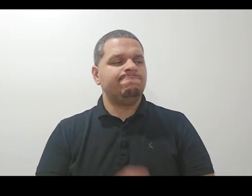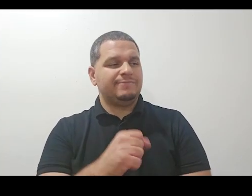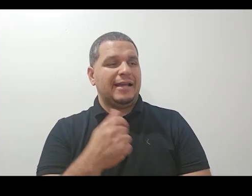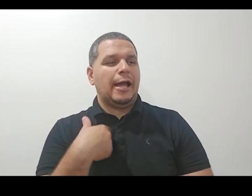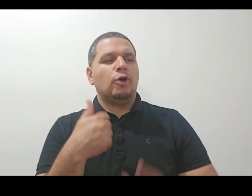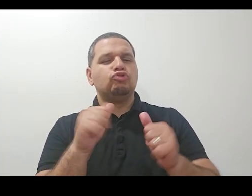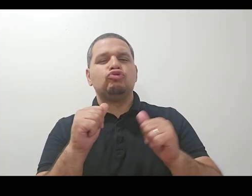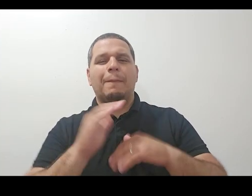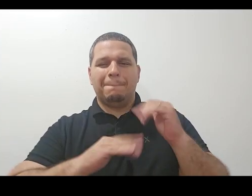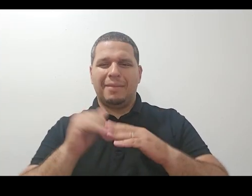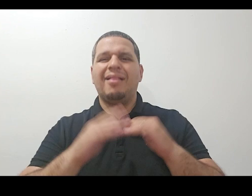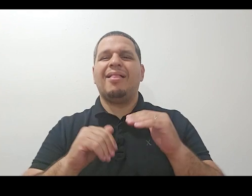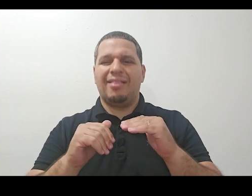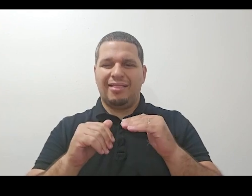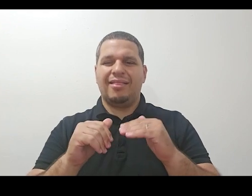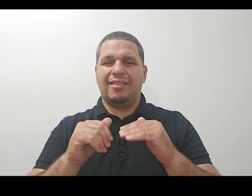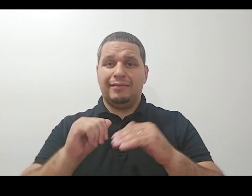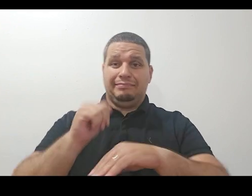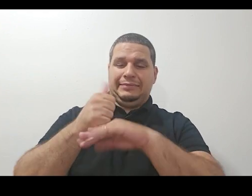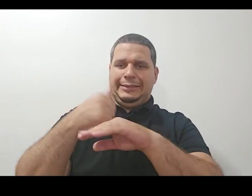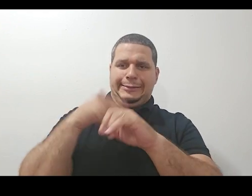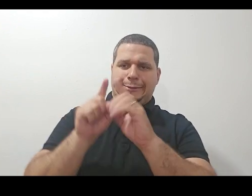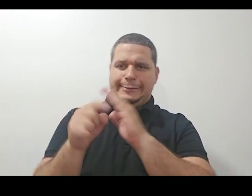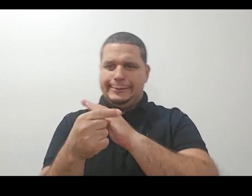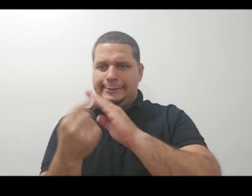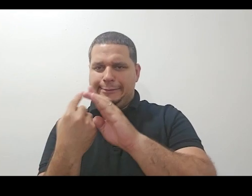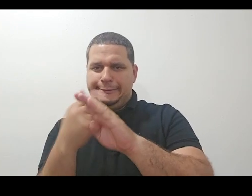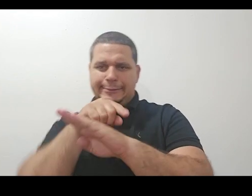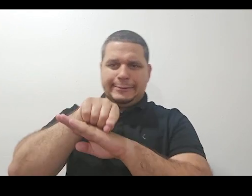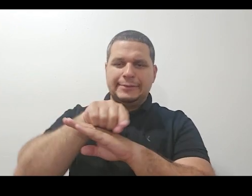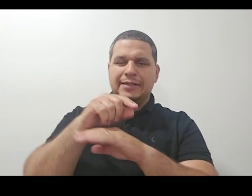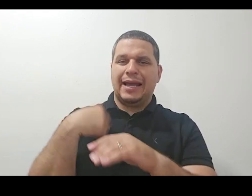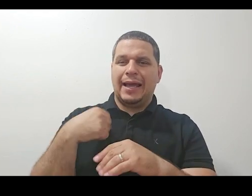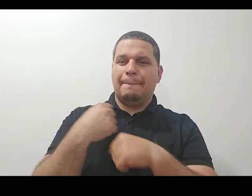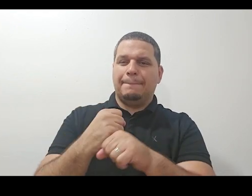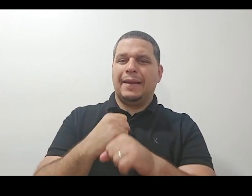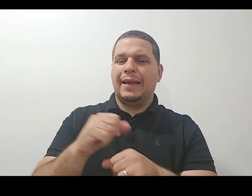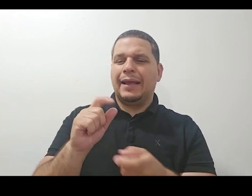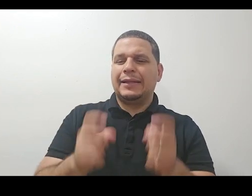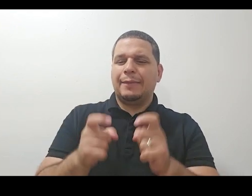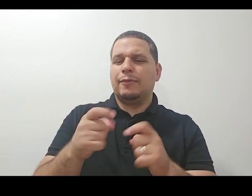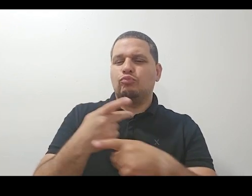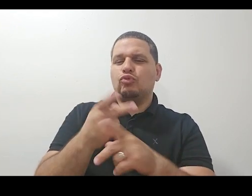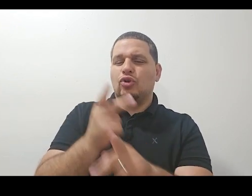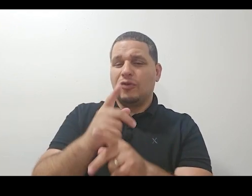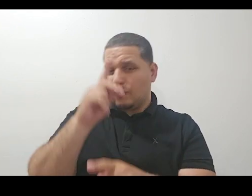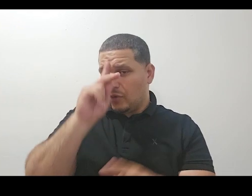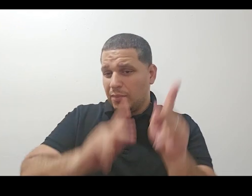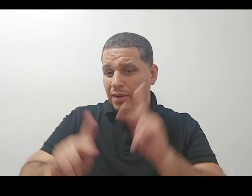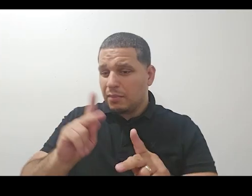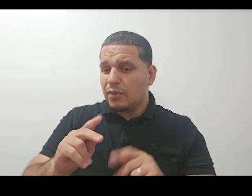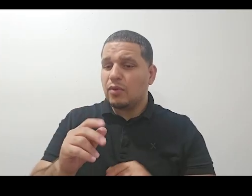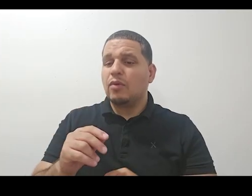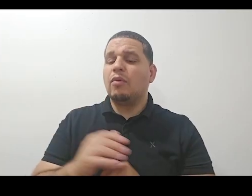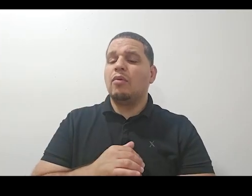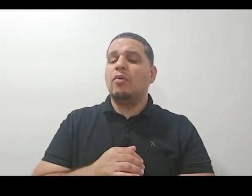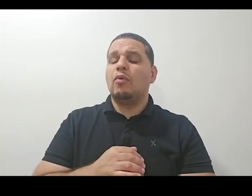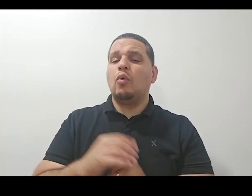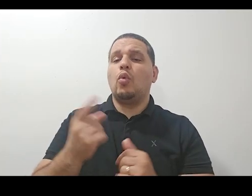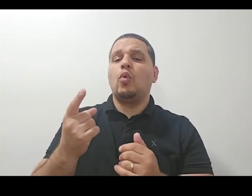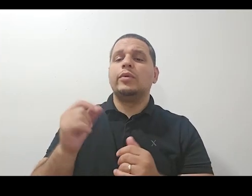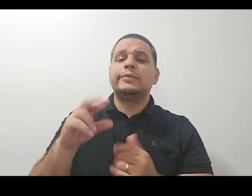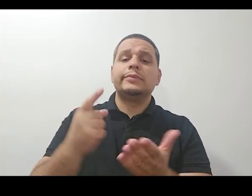I try to build around it as much as possible. Like, I do make adapted products for people. So like eating tools, cooking